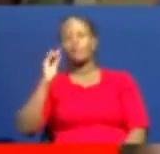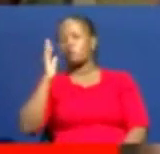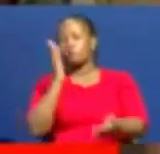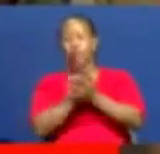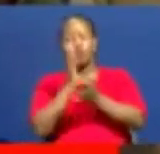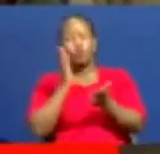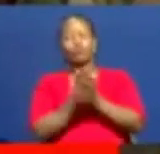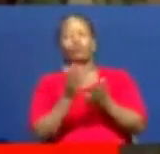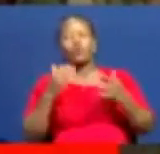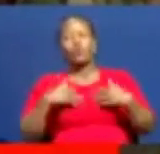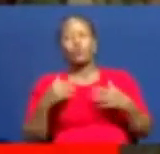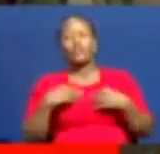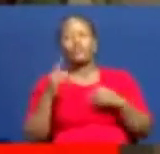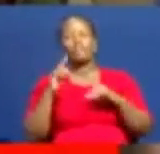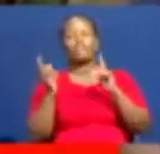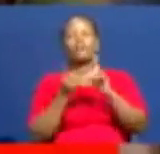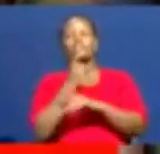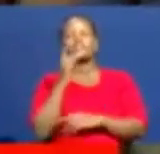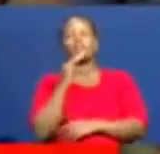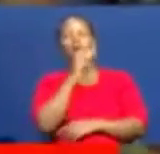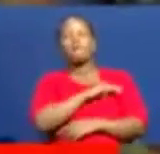initial mission that went to